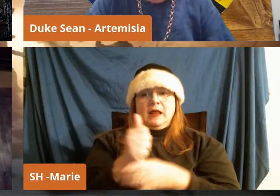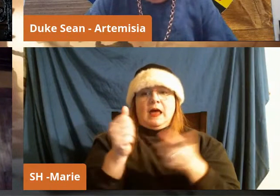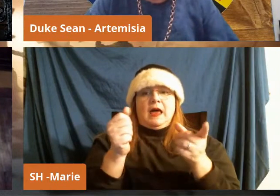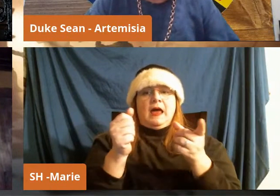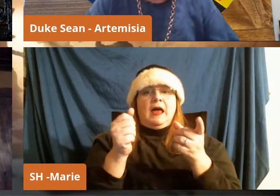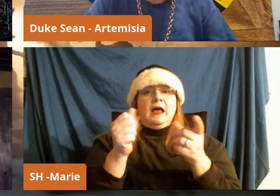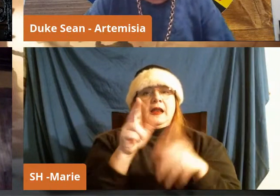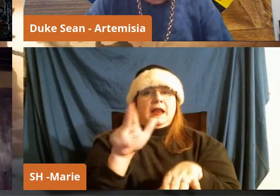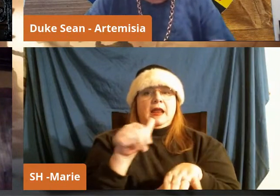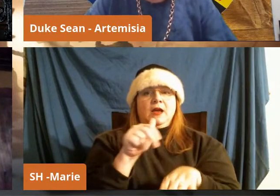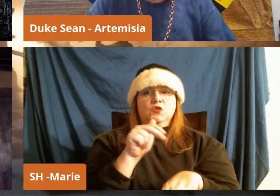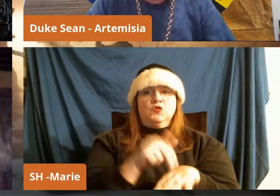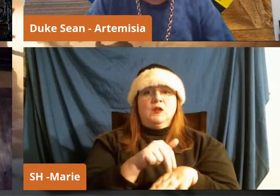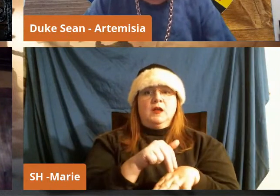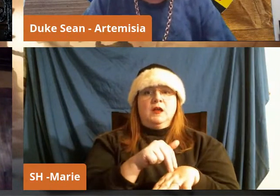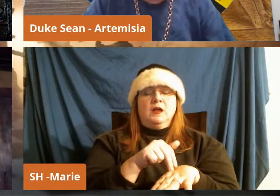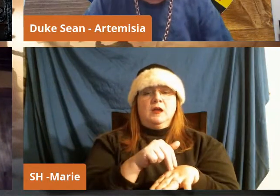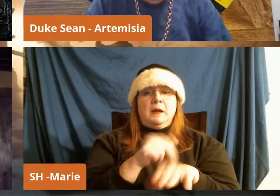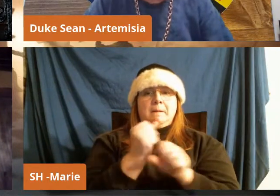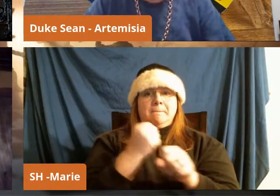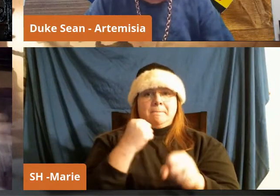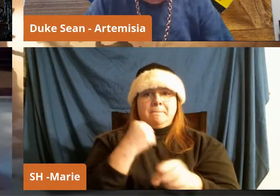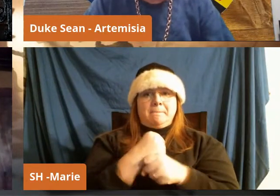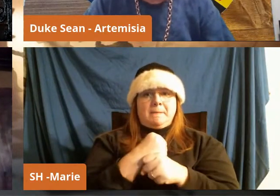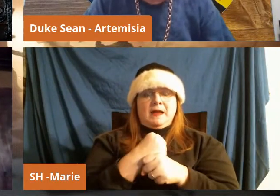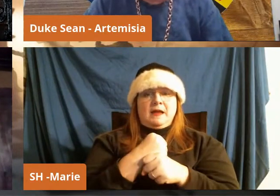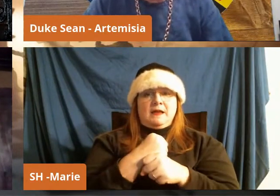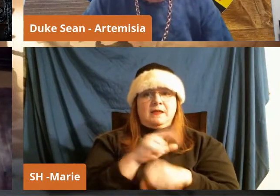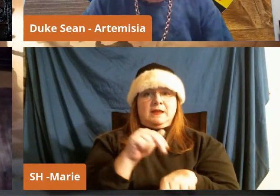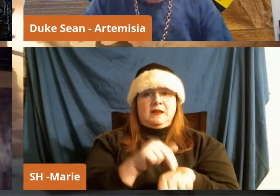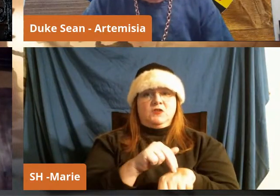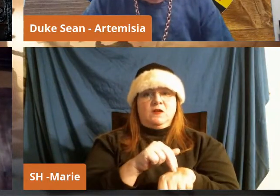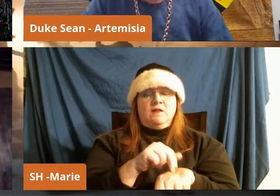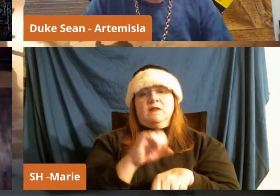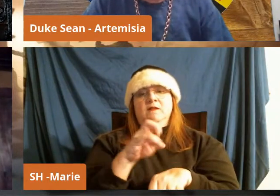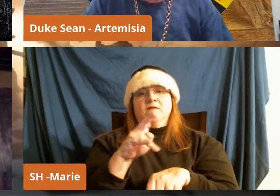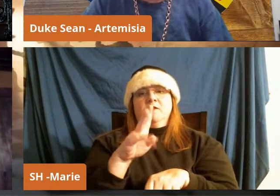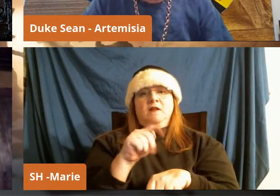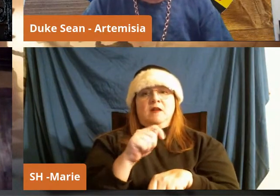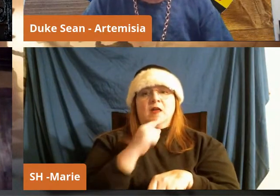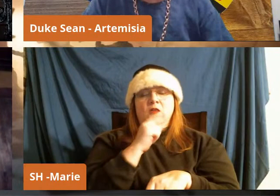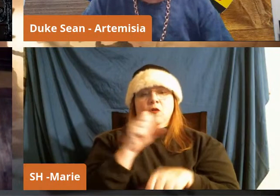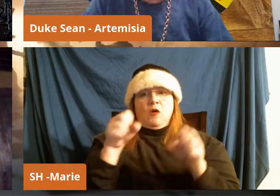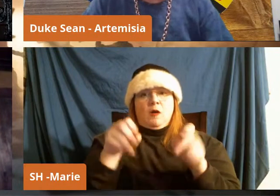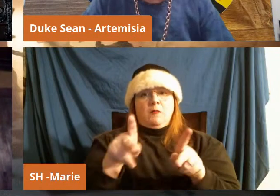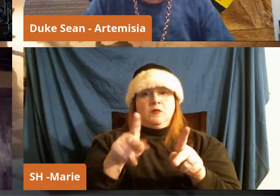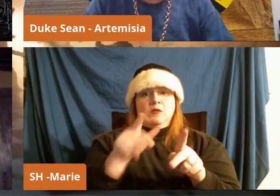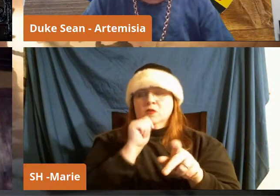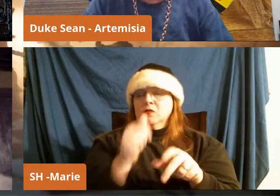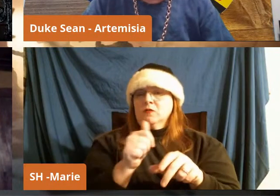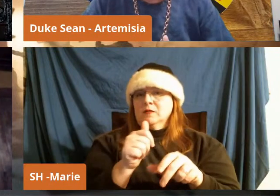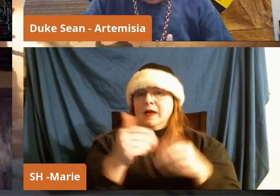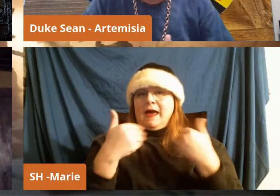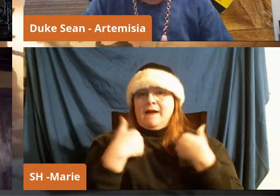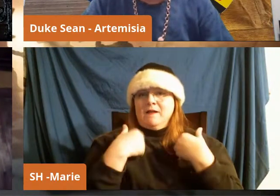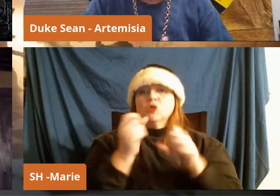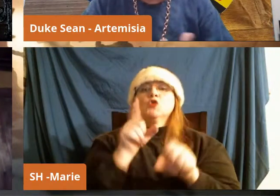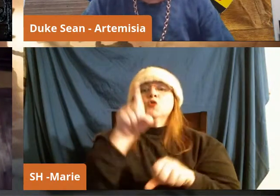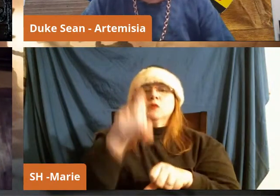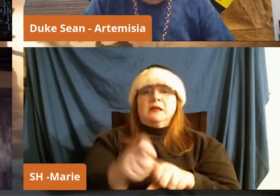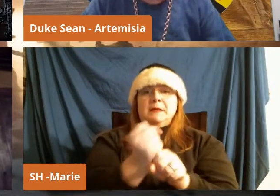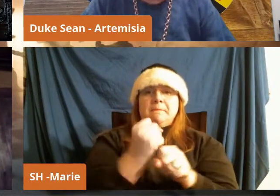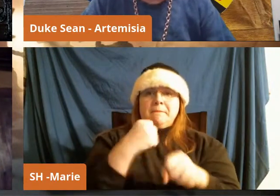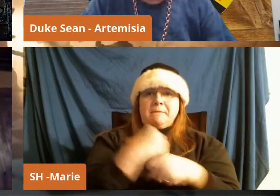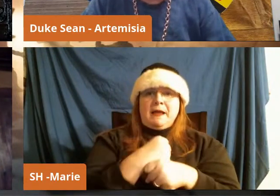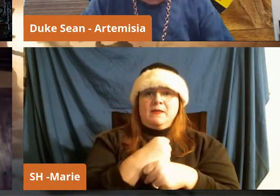of naturally created by the nature of the event, those opportunities don't exist. So you have to make them. You